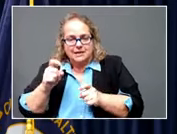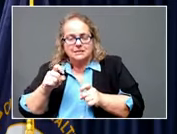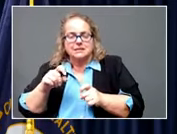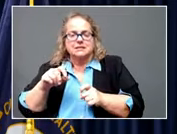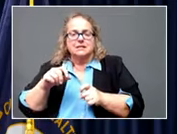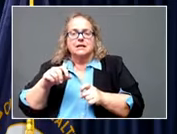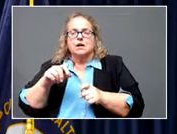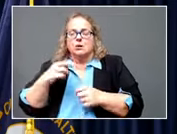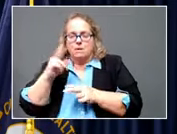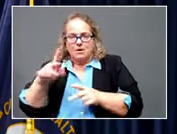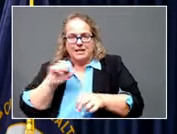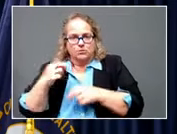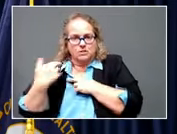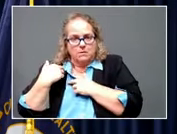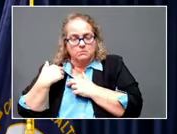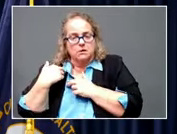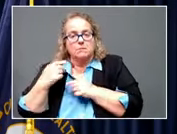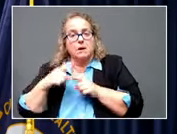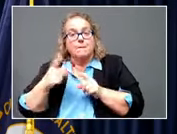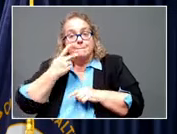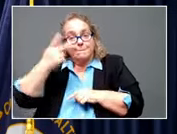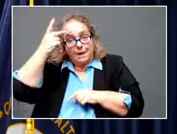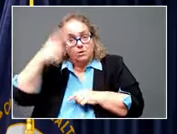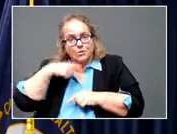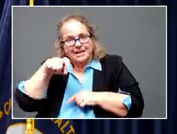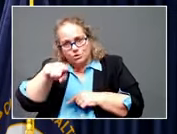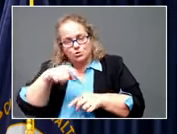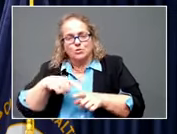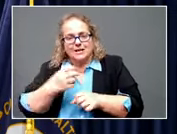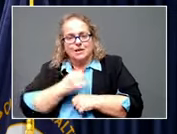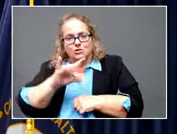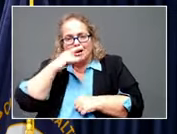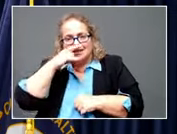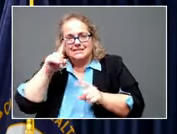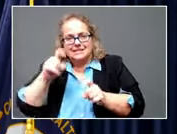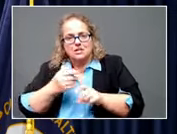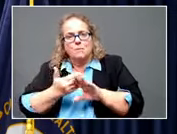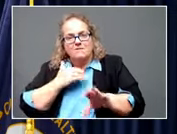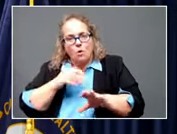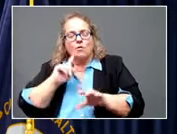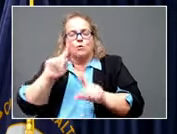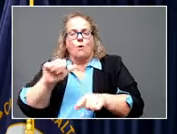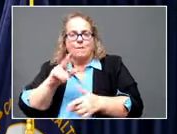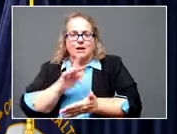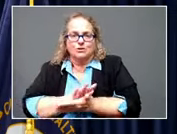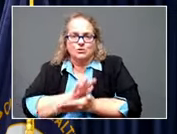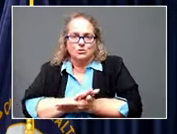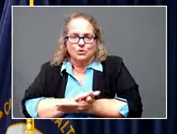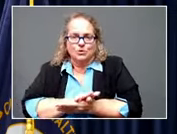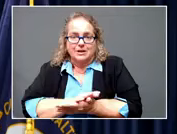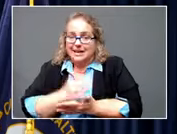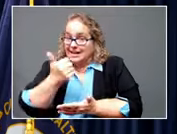But parents, we need you to get your kids tested right before they go back to school. And any school systems that want to do that, right? The